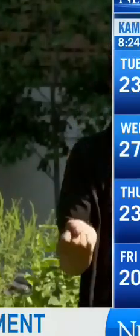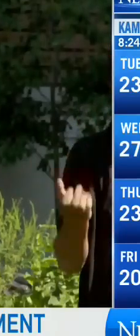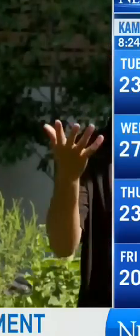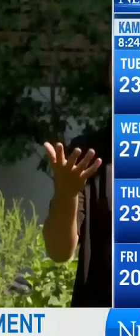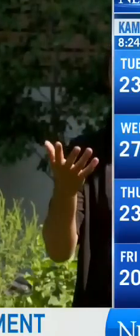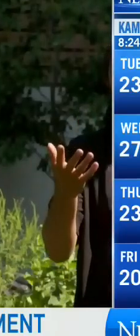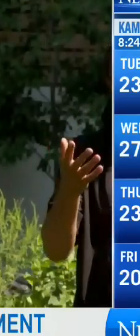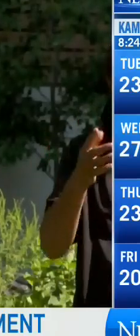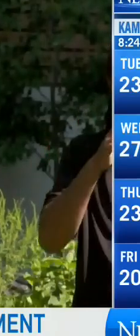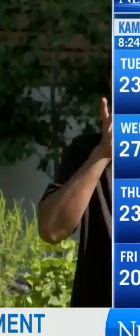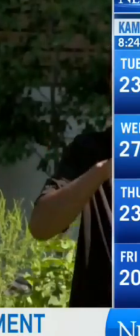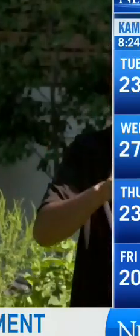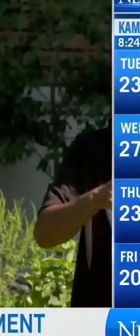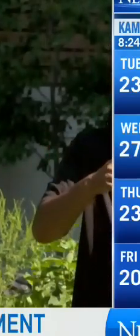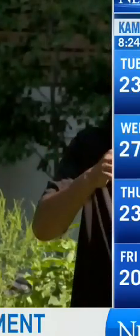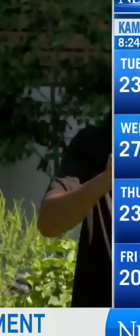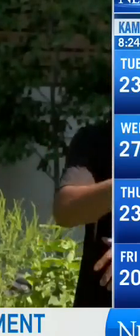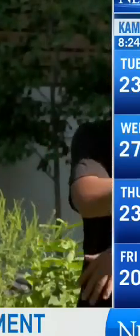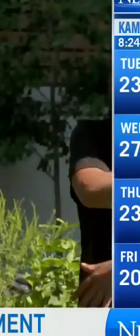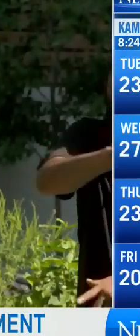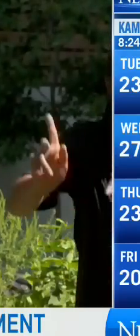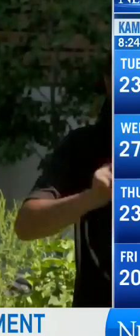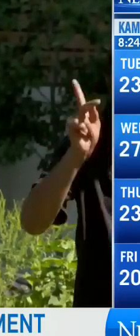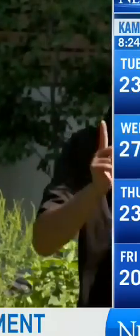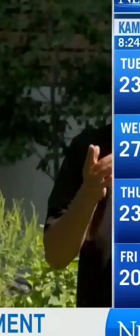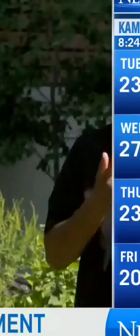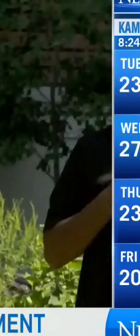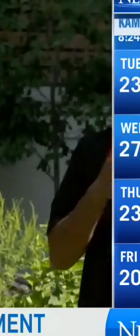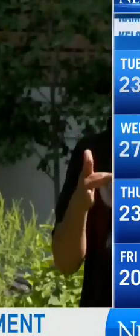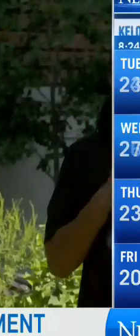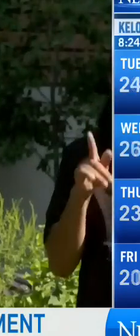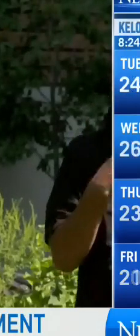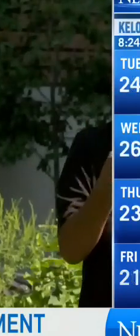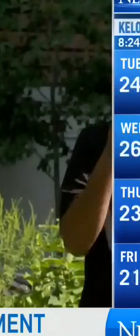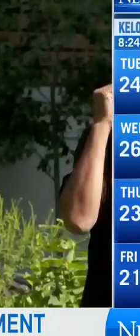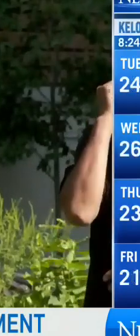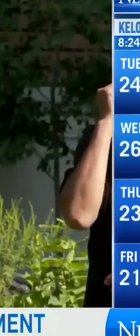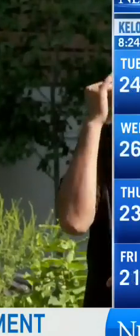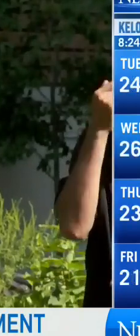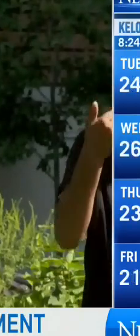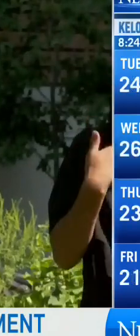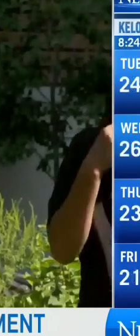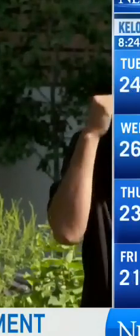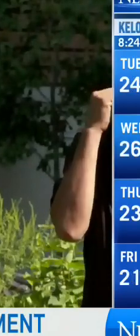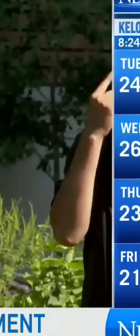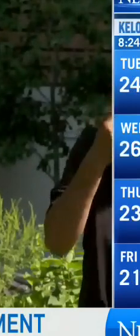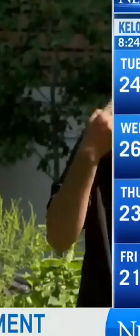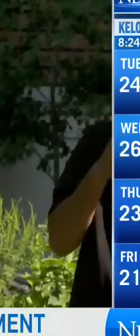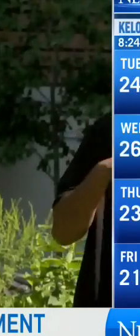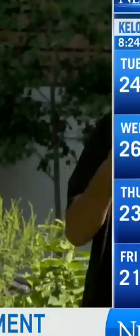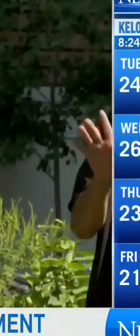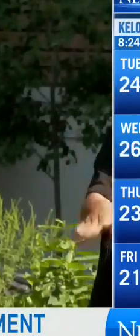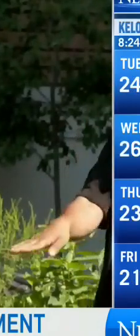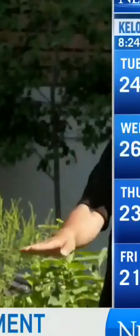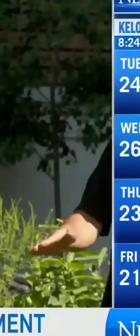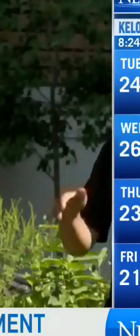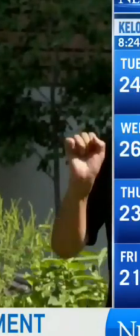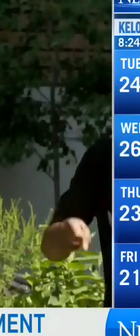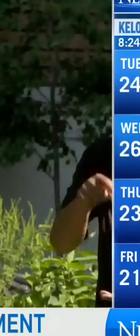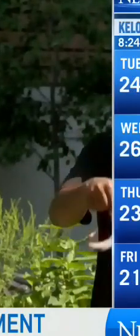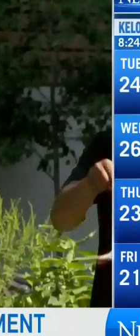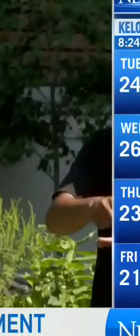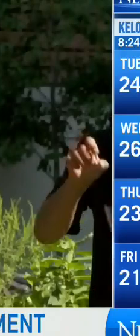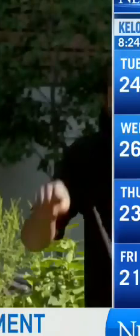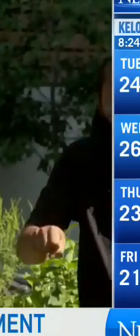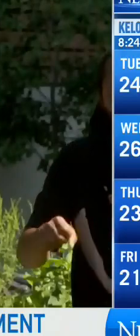home, you may be worried about whether your children will ever be able to afford a decent place to live. If you are low income, you may be